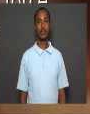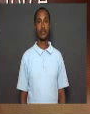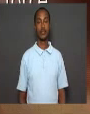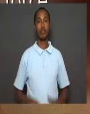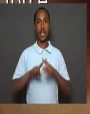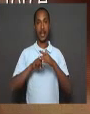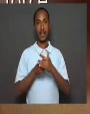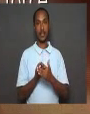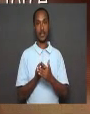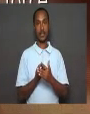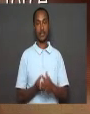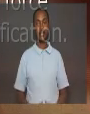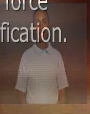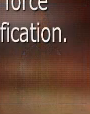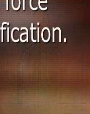Begin.